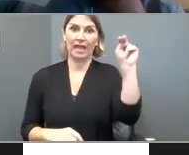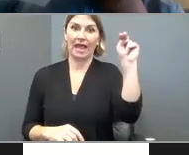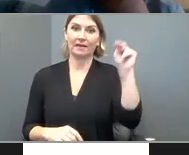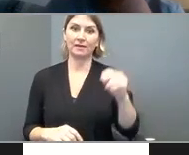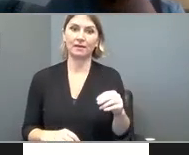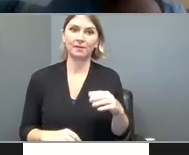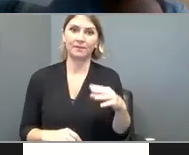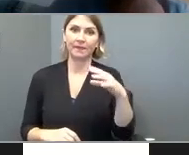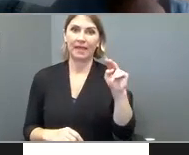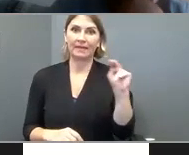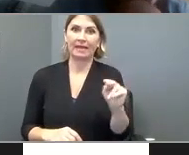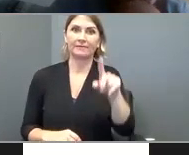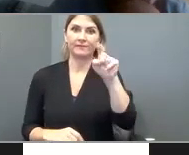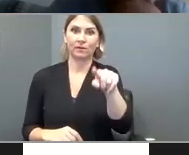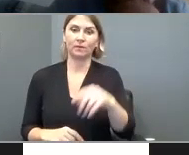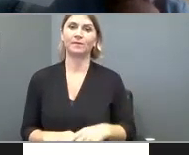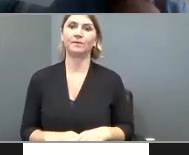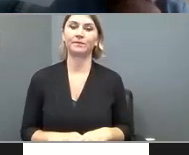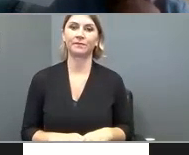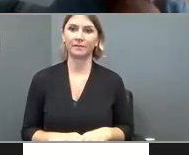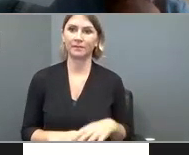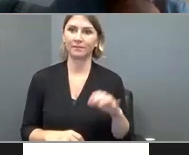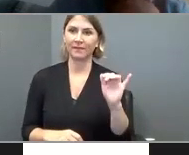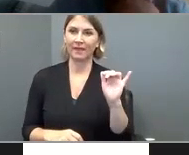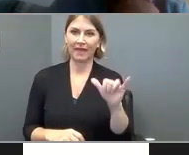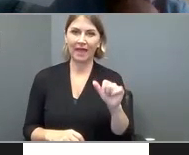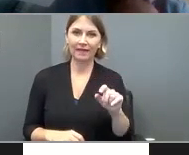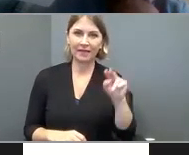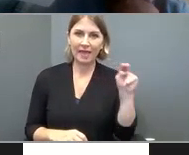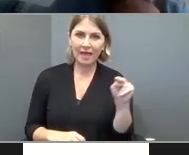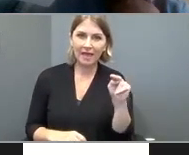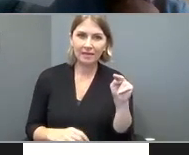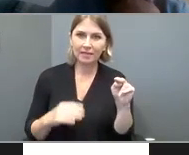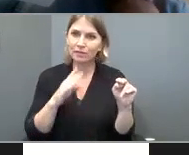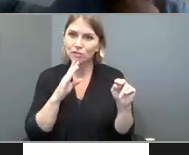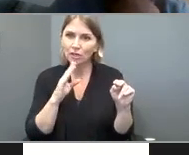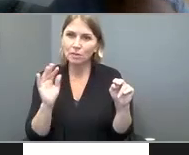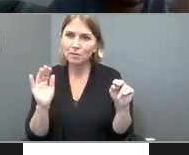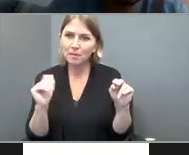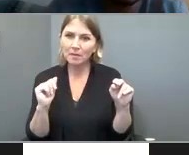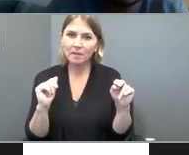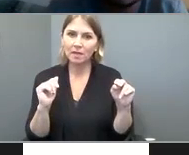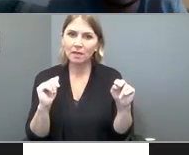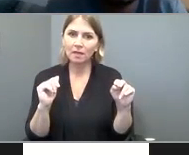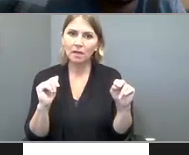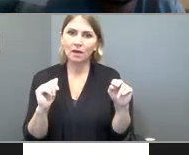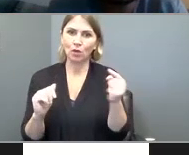n factorial. Is n plus n half inside square root? No.